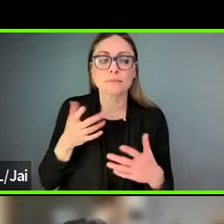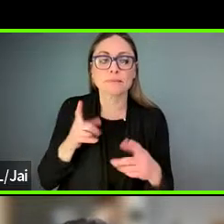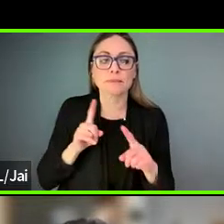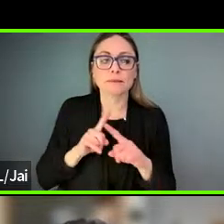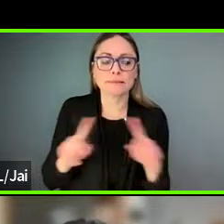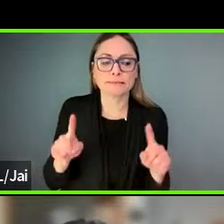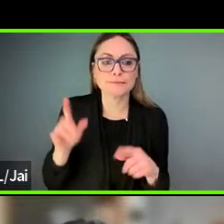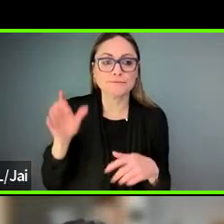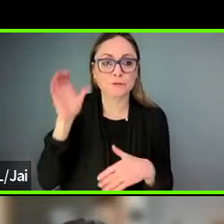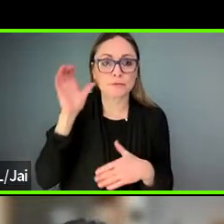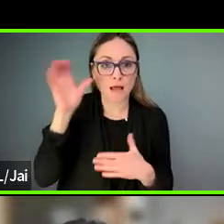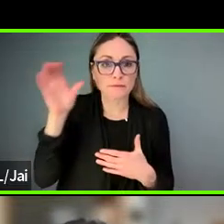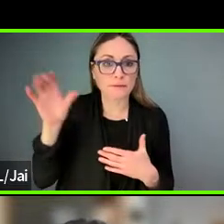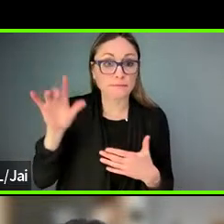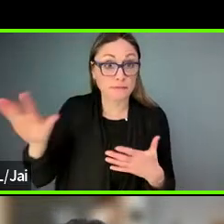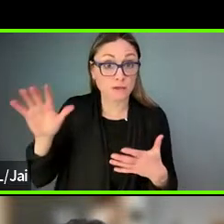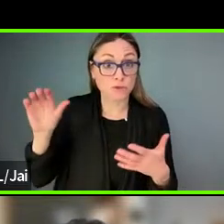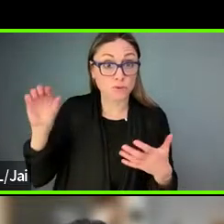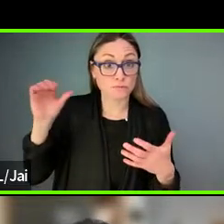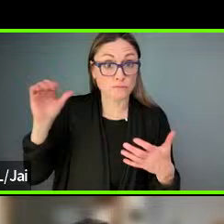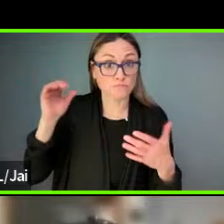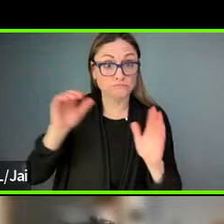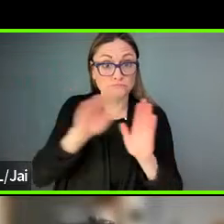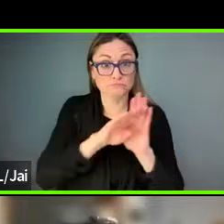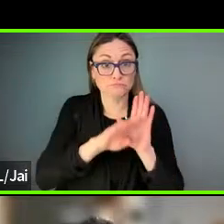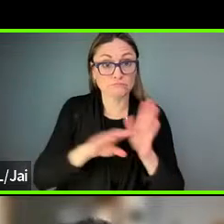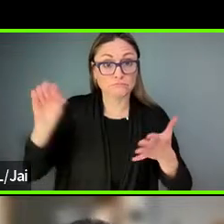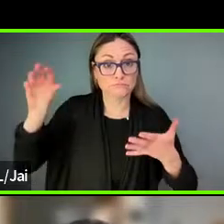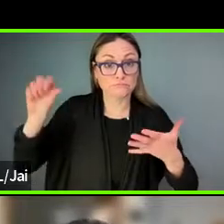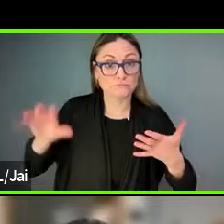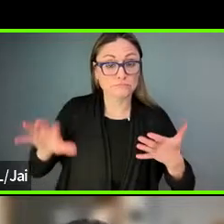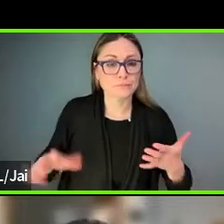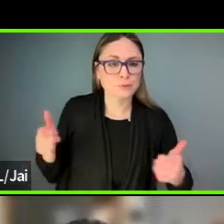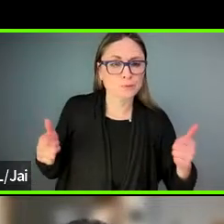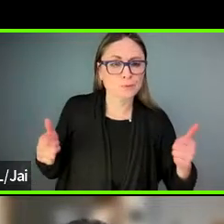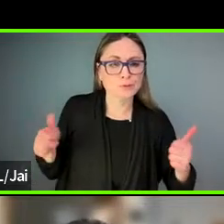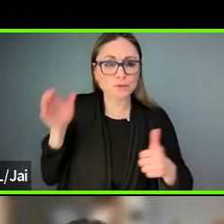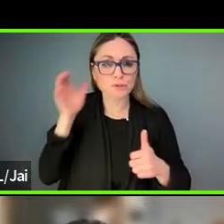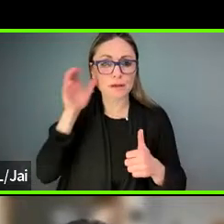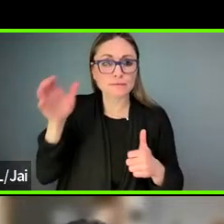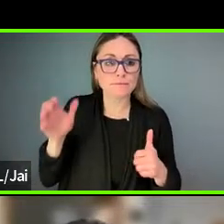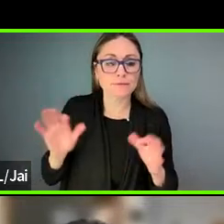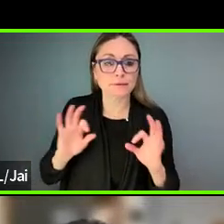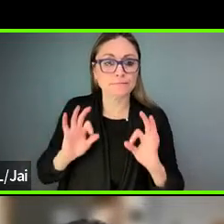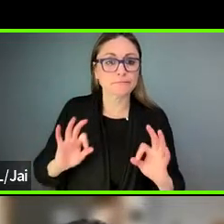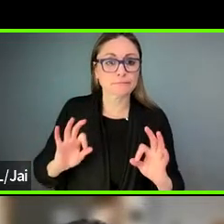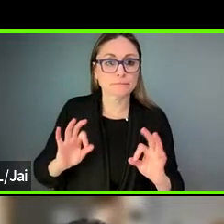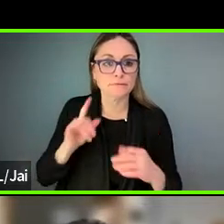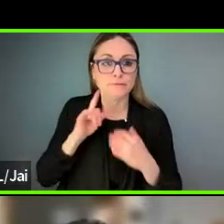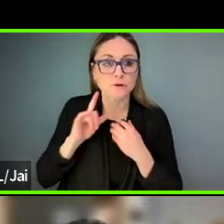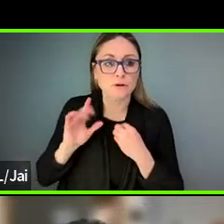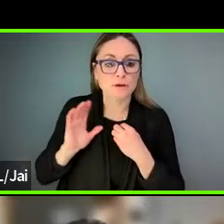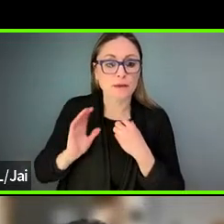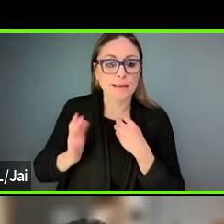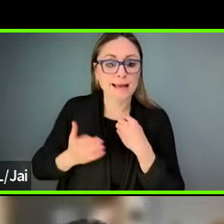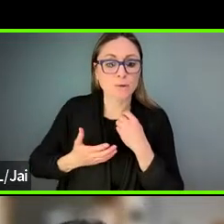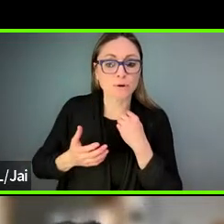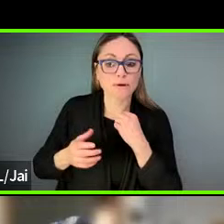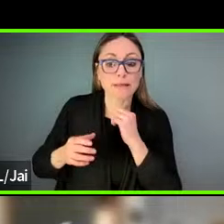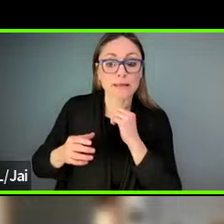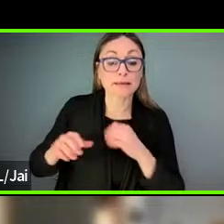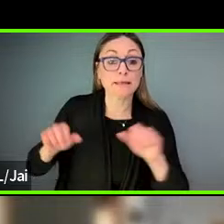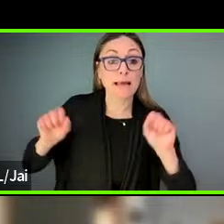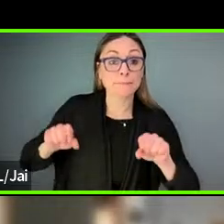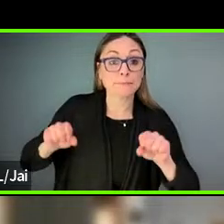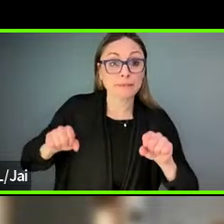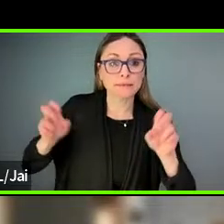you listed, is there one that's kind of ideal for our community with disabilities as far as mobility issues, if there